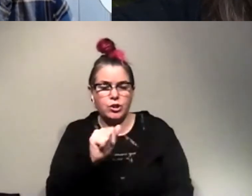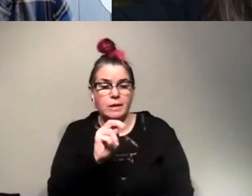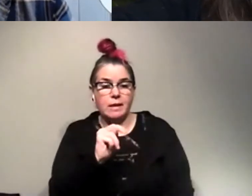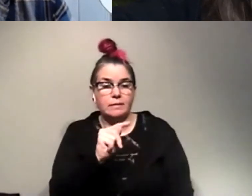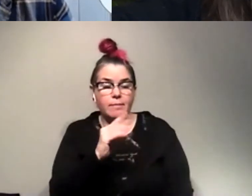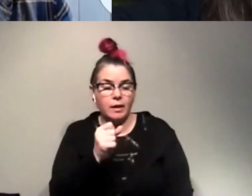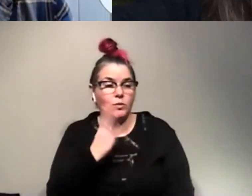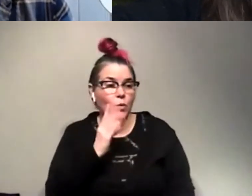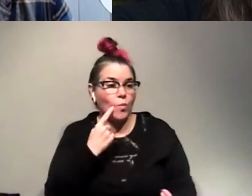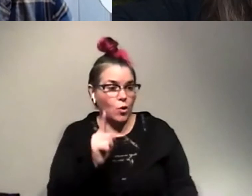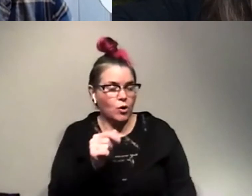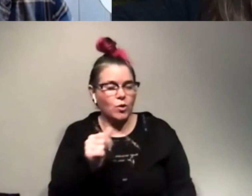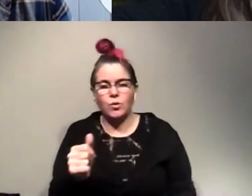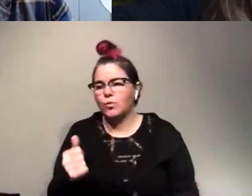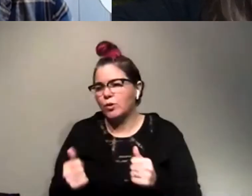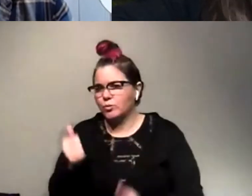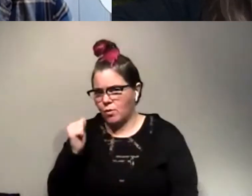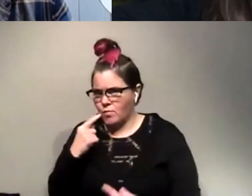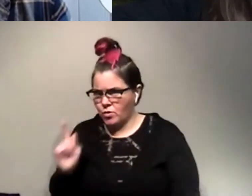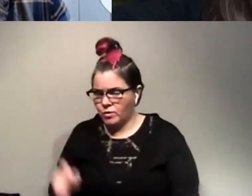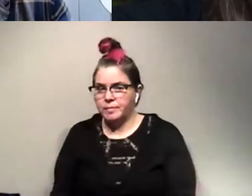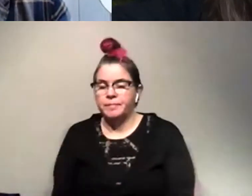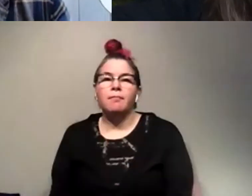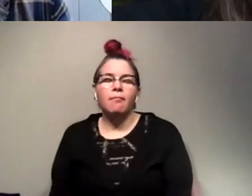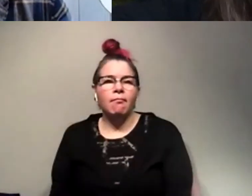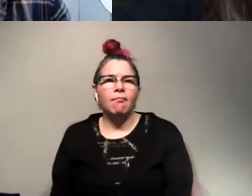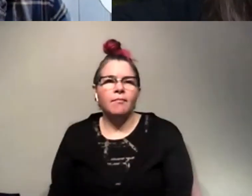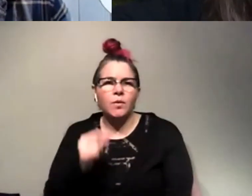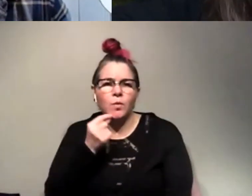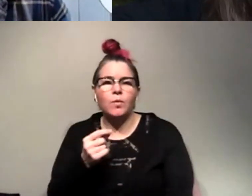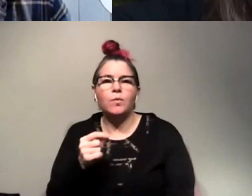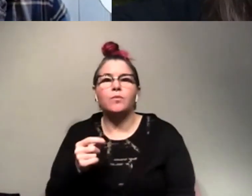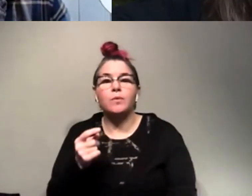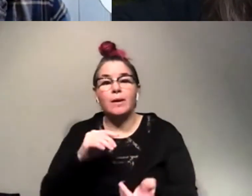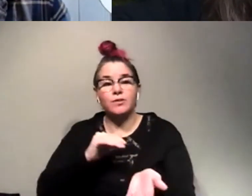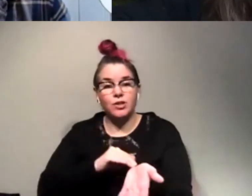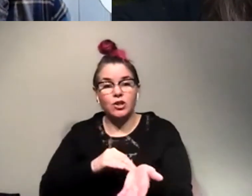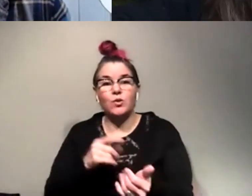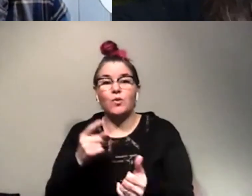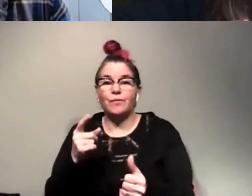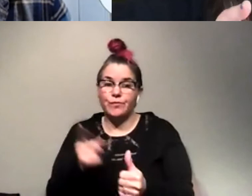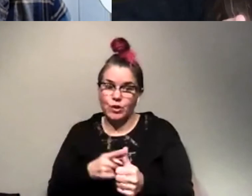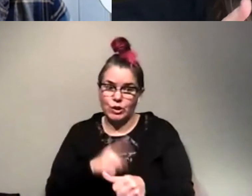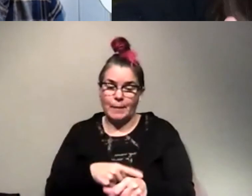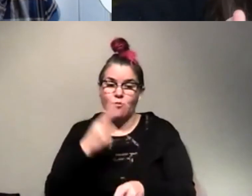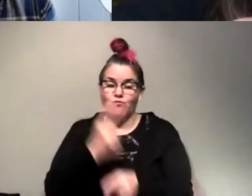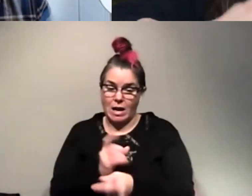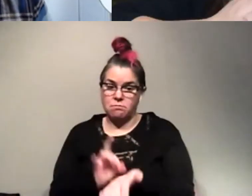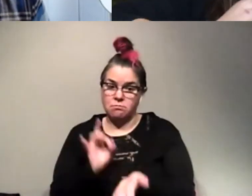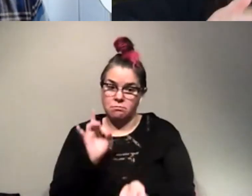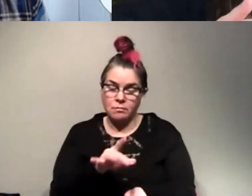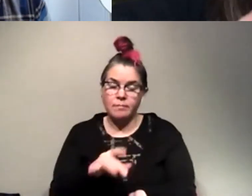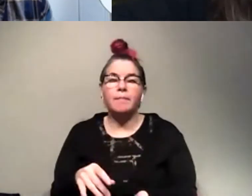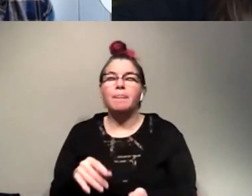and which will not. Cool. So that a doctor can give them the right antibiotic the first time. So if like a person is sick with